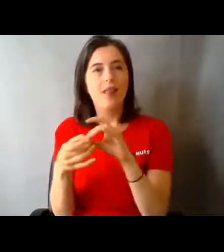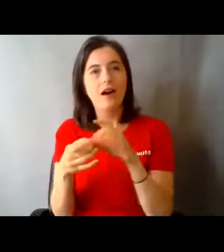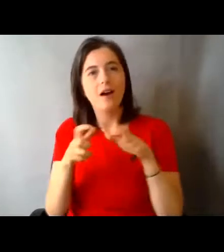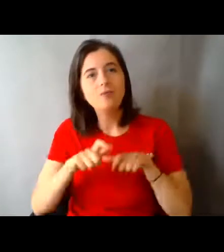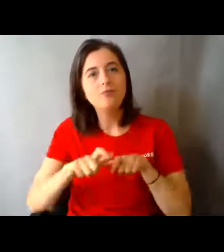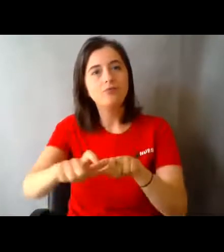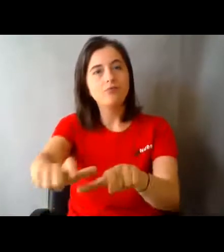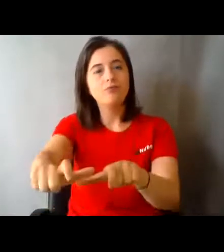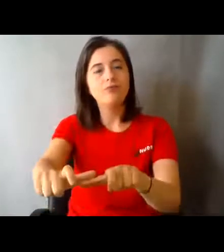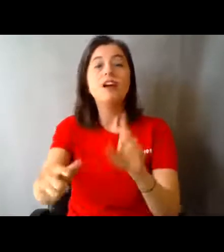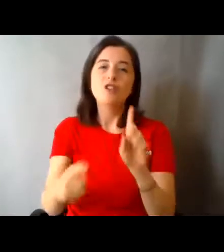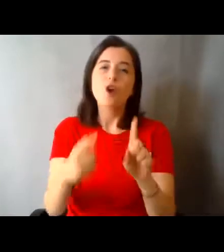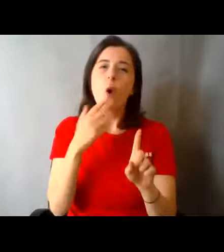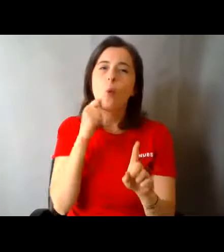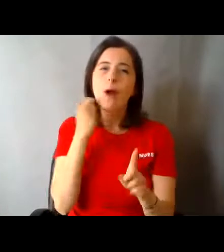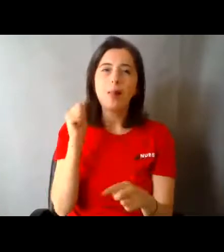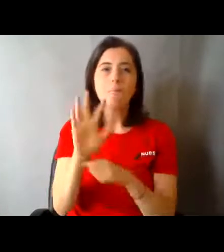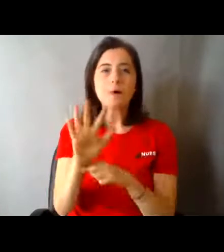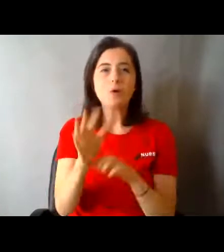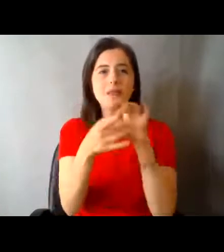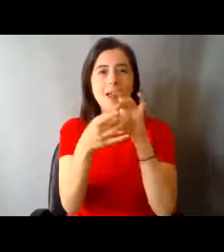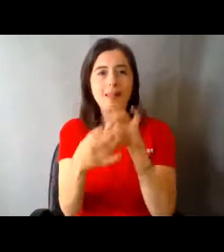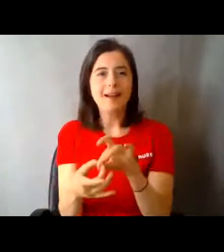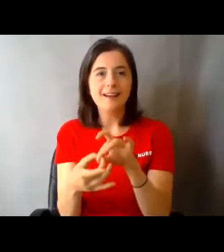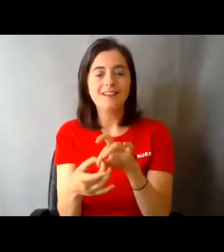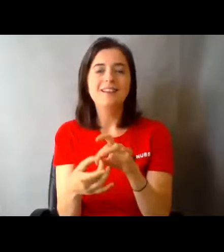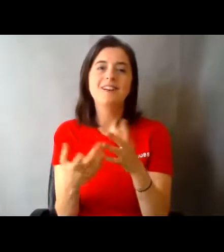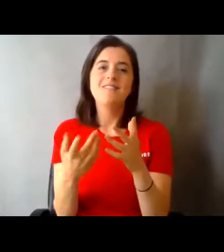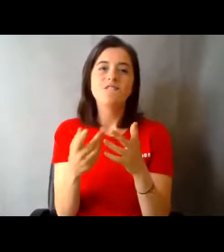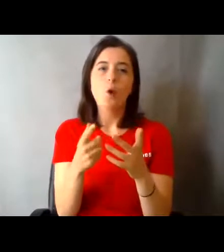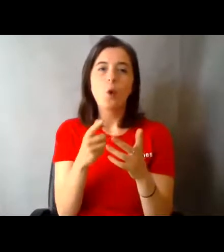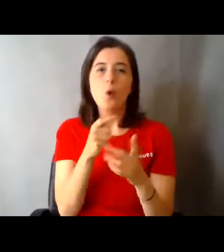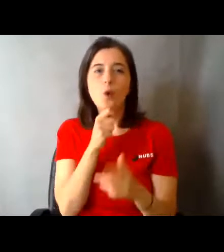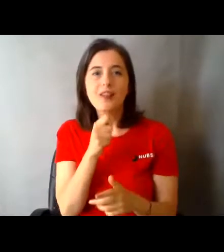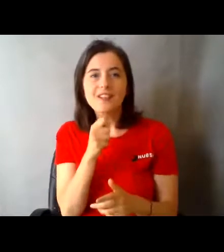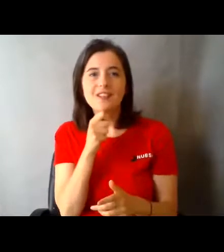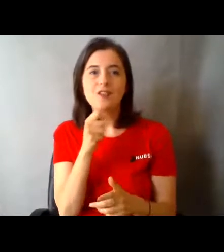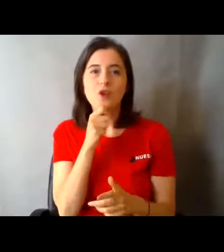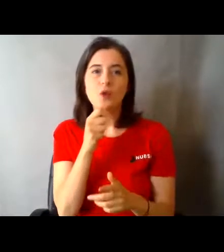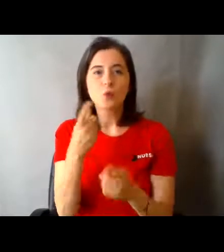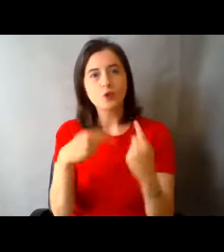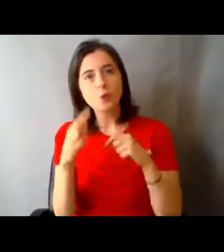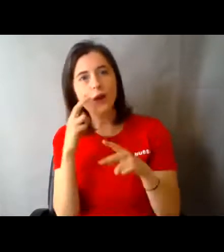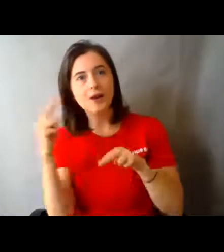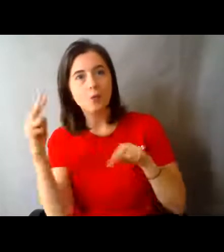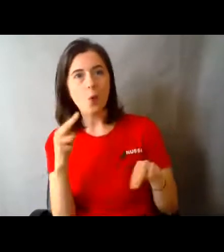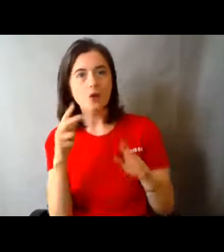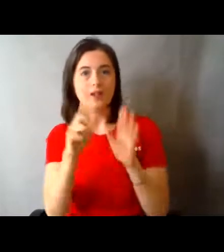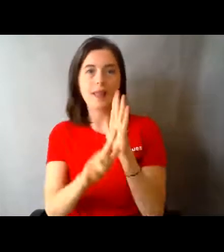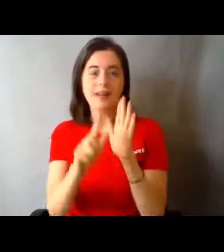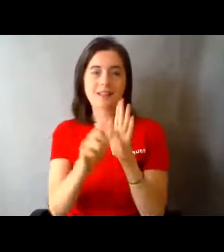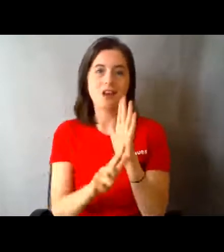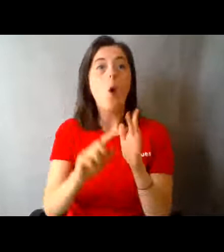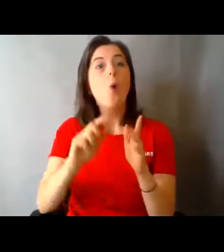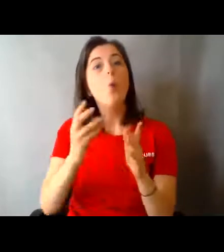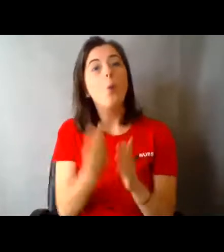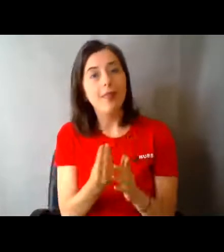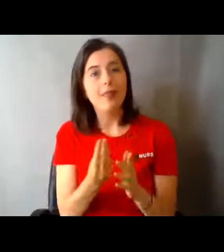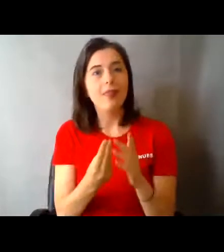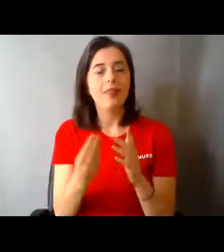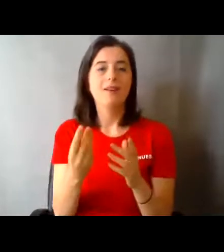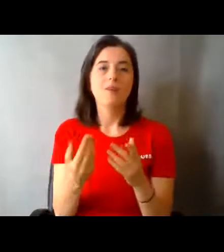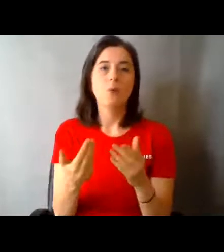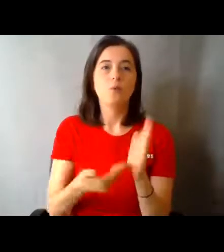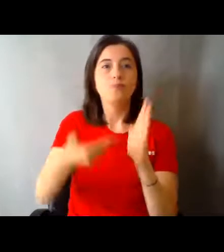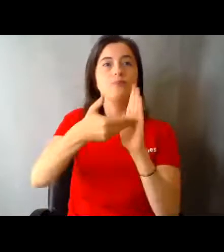A link to that recording will be made available to participants afterwards, so that you'll be able to watch it with the sound. But I just want